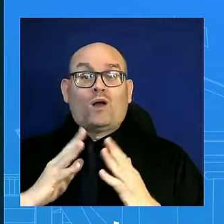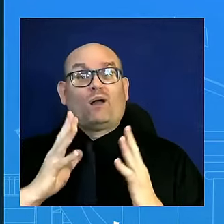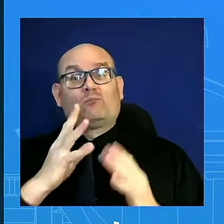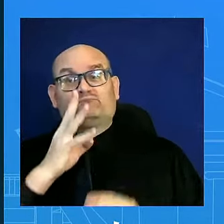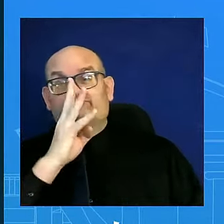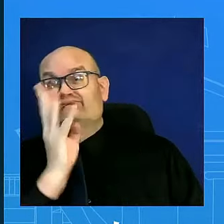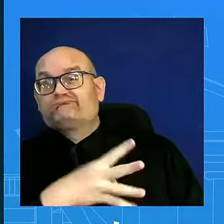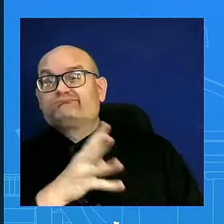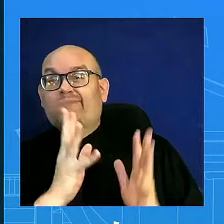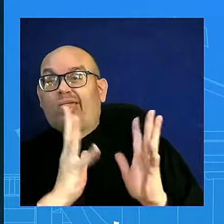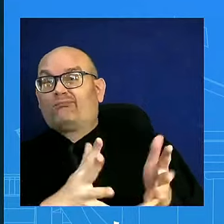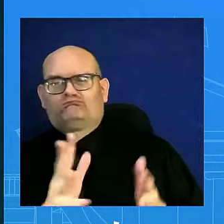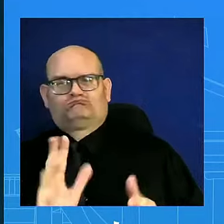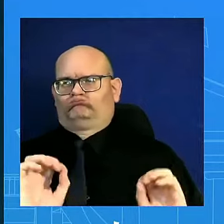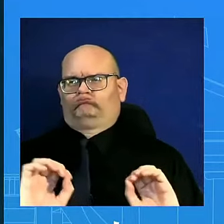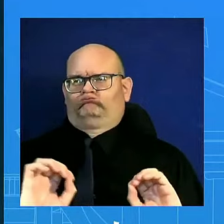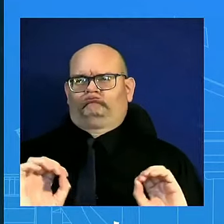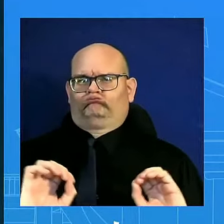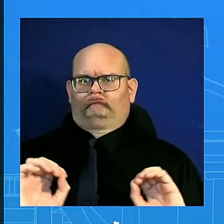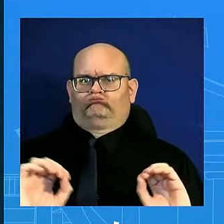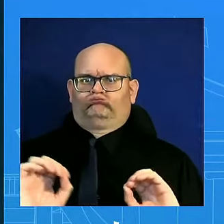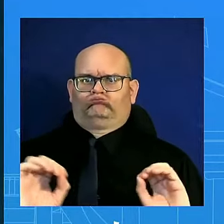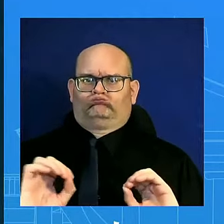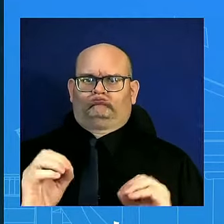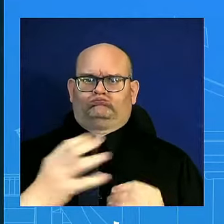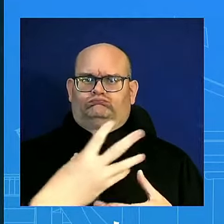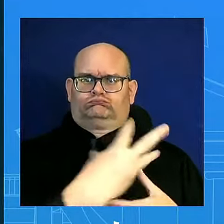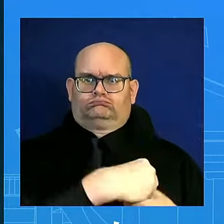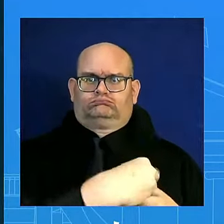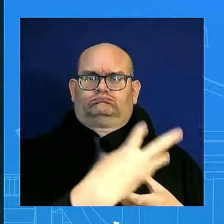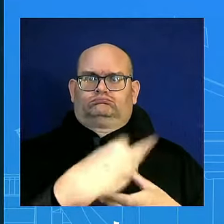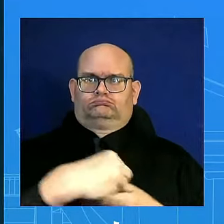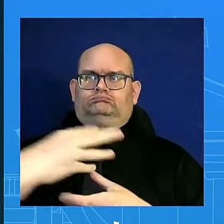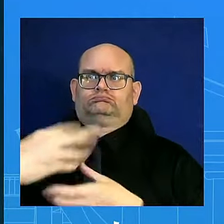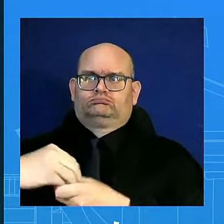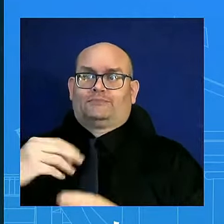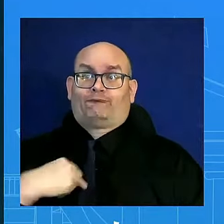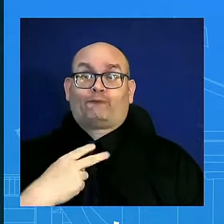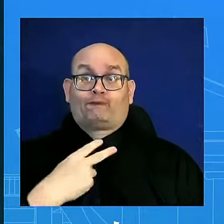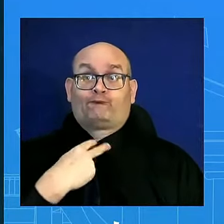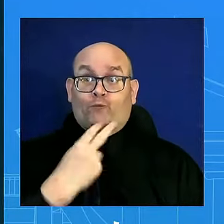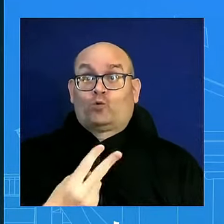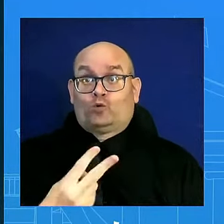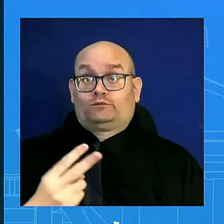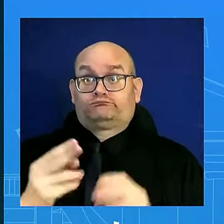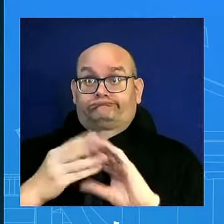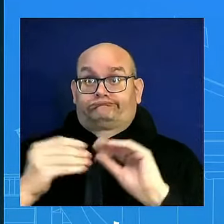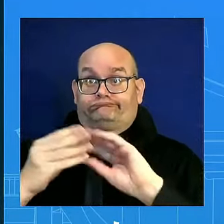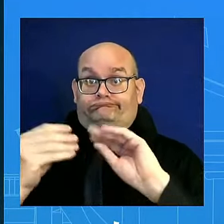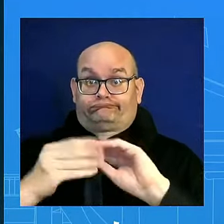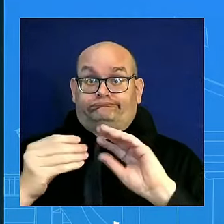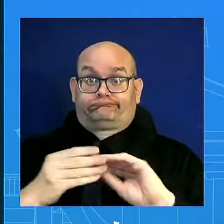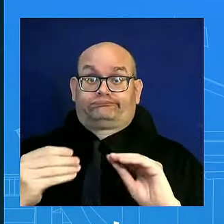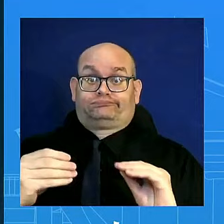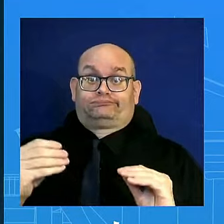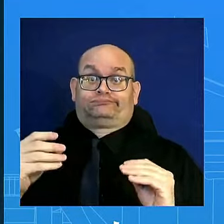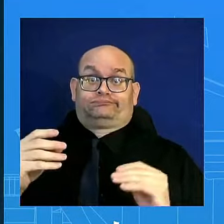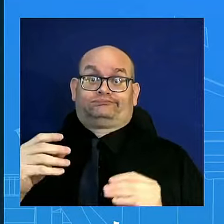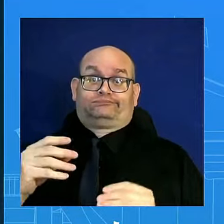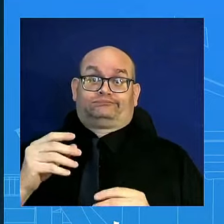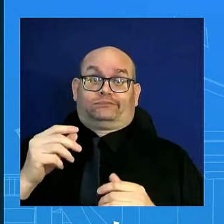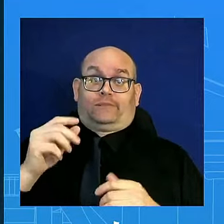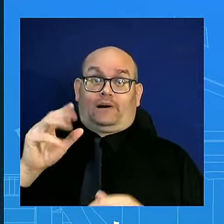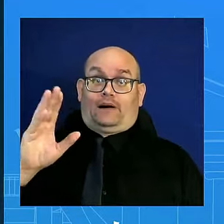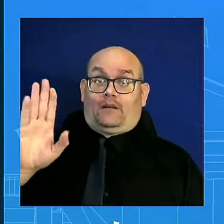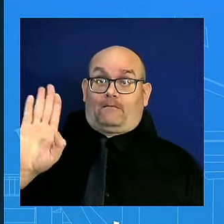been giving voice to these critical decisions that they both made together. And they recognize the